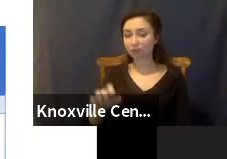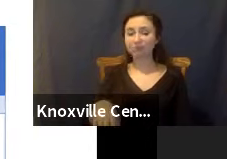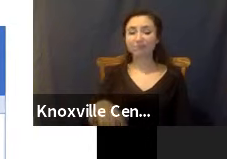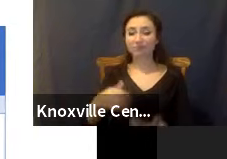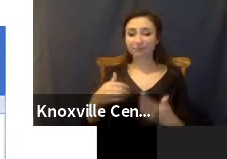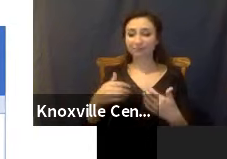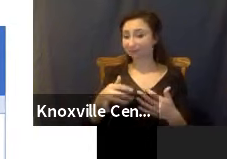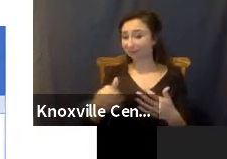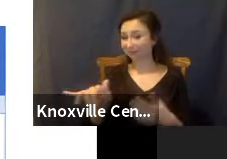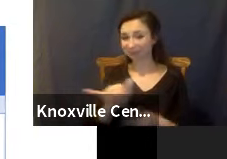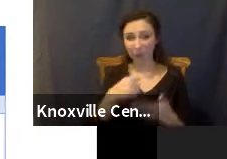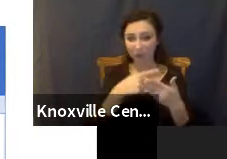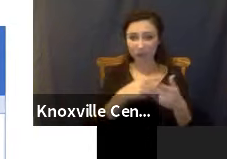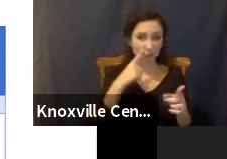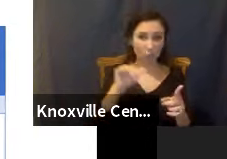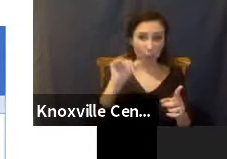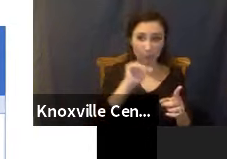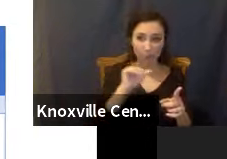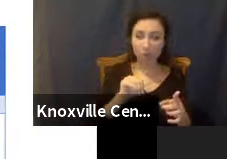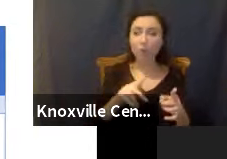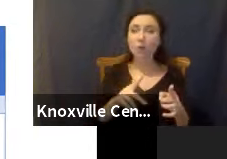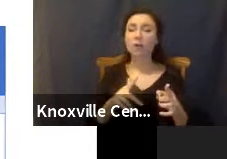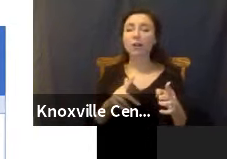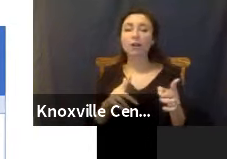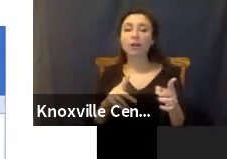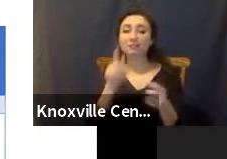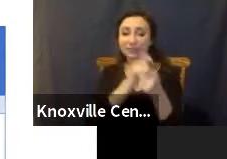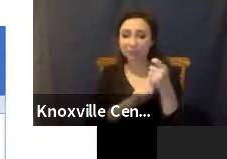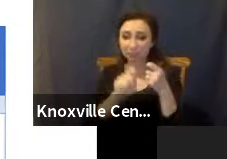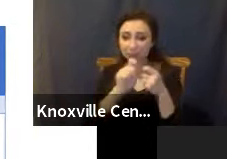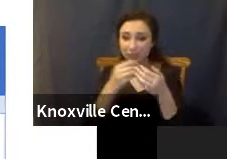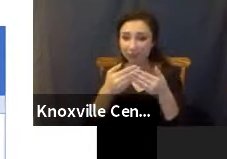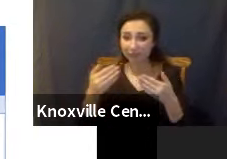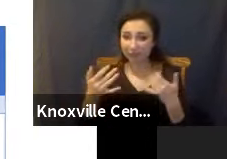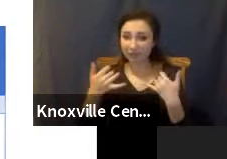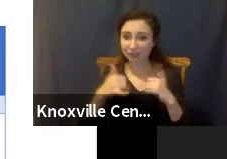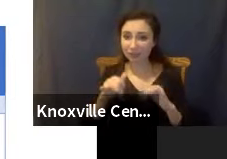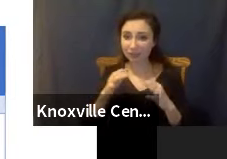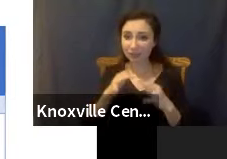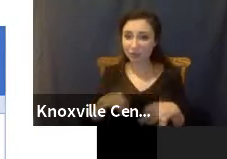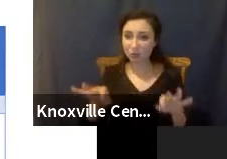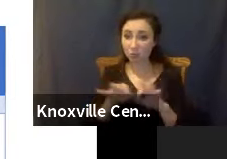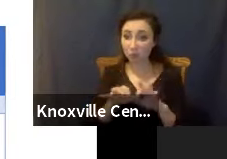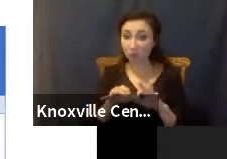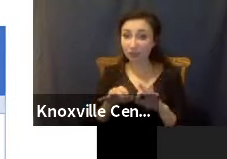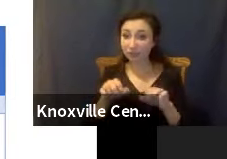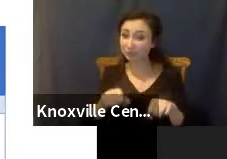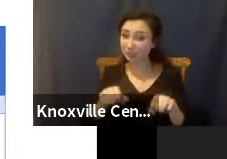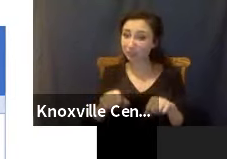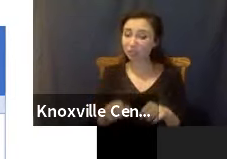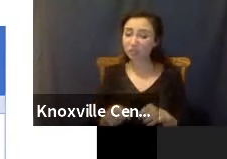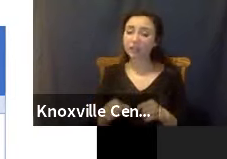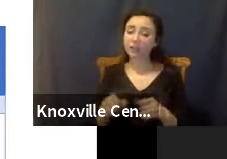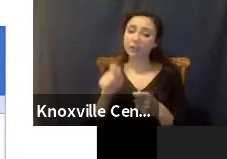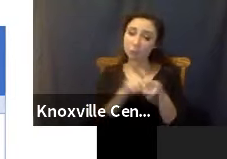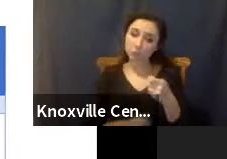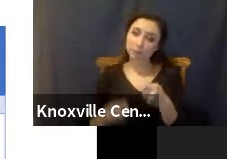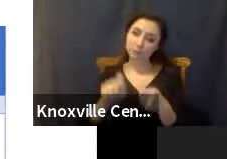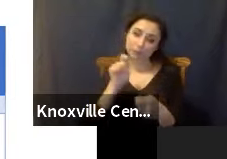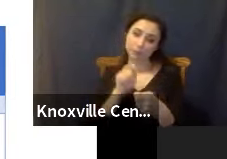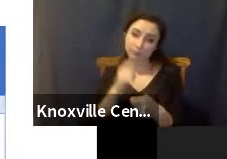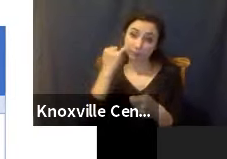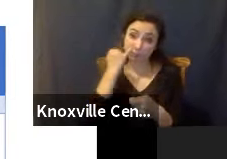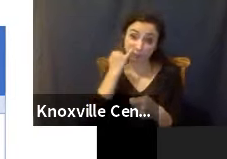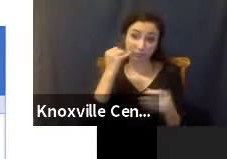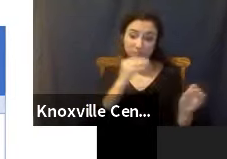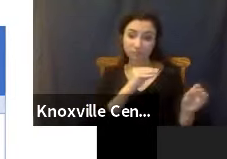bars, some specific things that are still important potentially. And particularly if we do